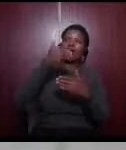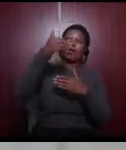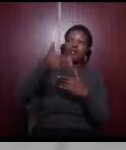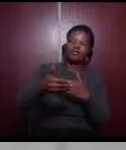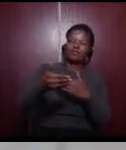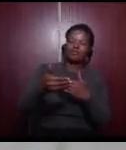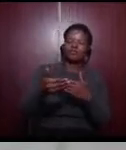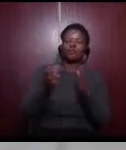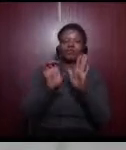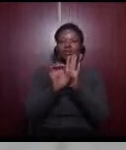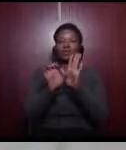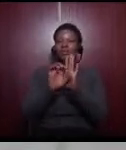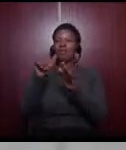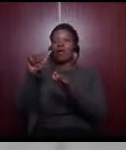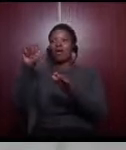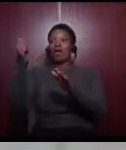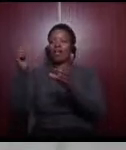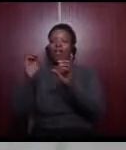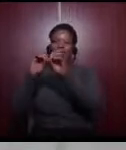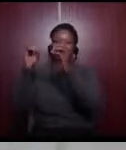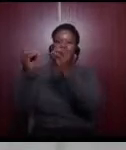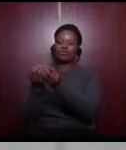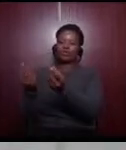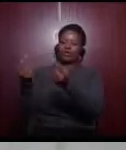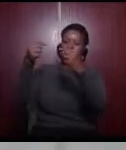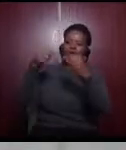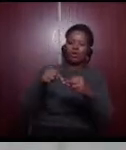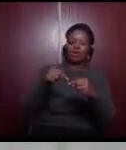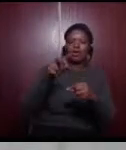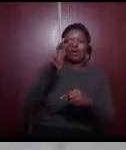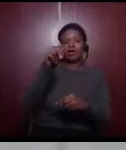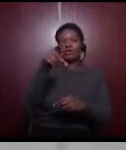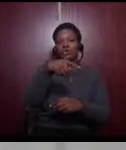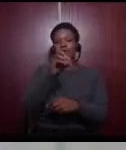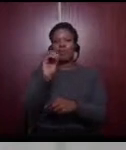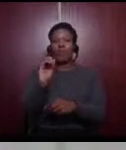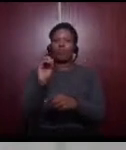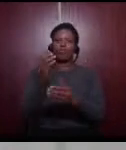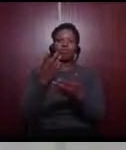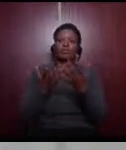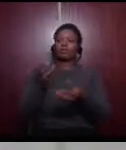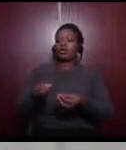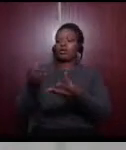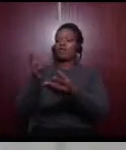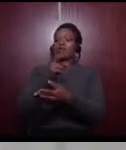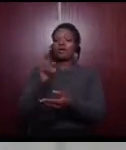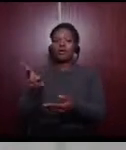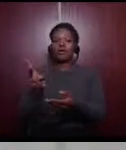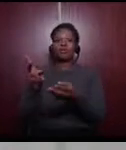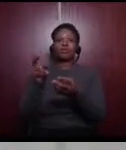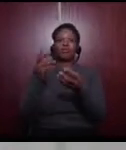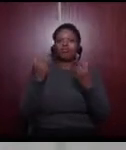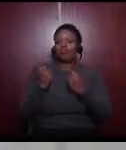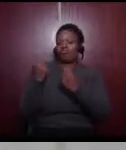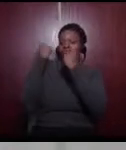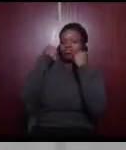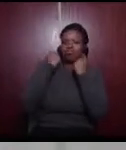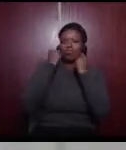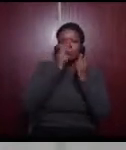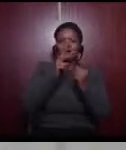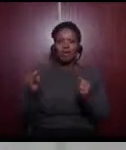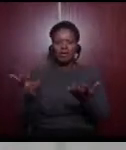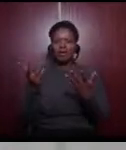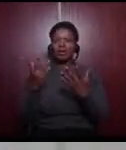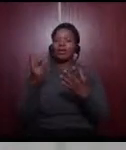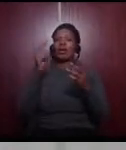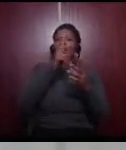example, another organization, maybe NGO has already provided blankets, we can't provide blankets. A department, maybe ATs has provided, and not we